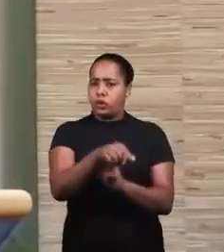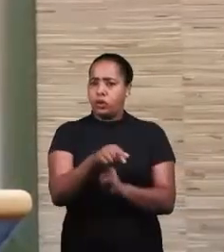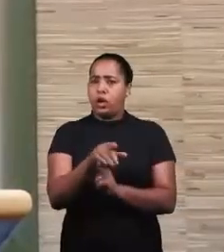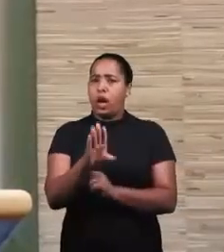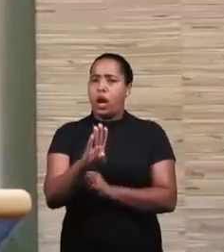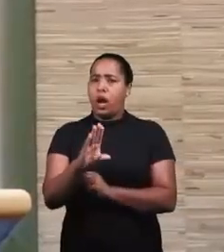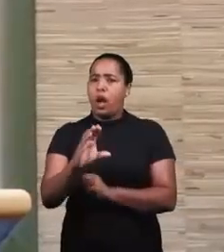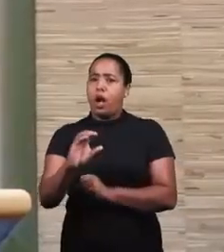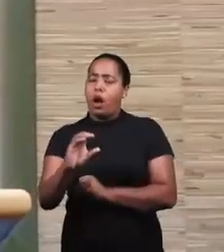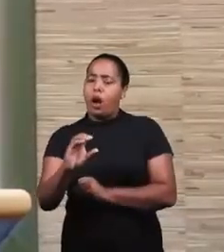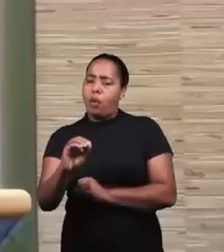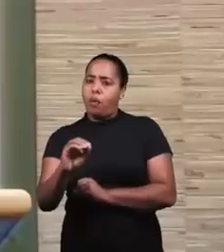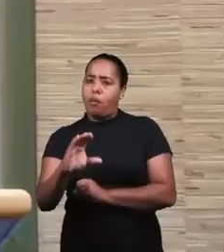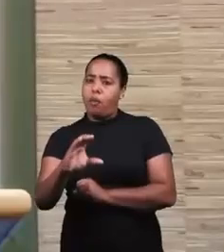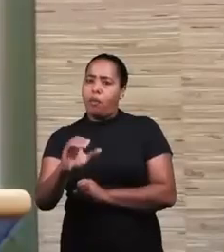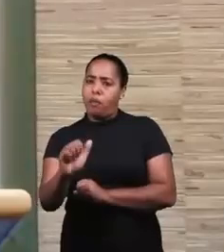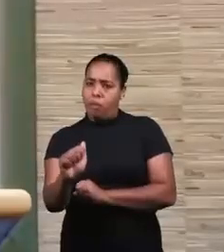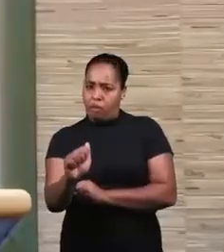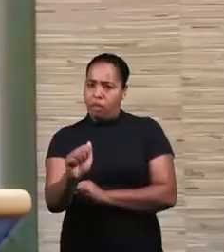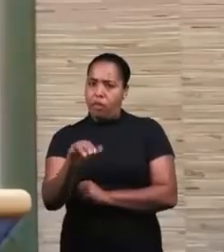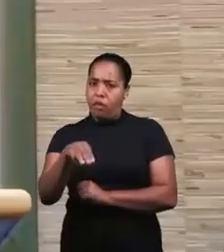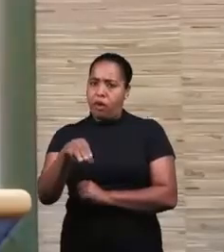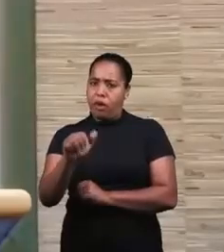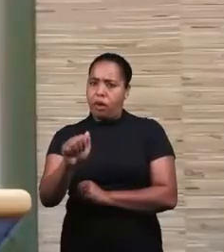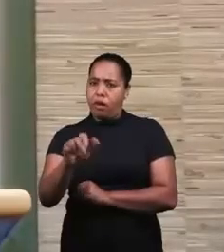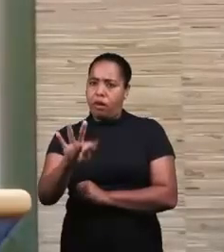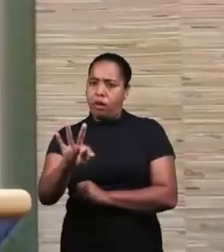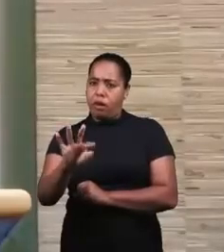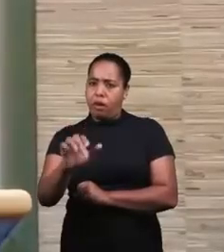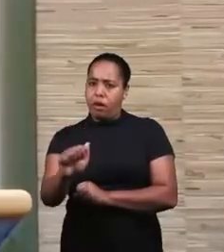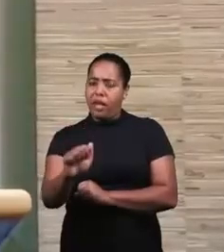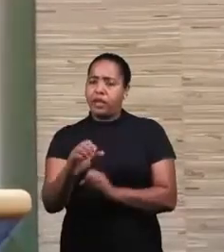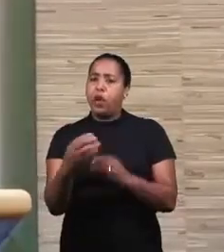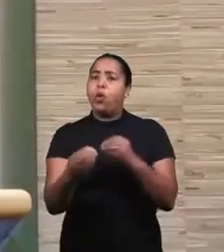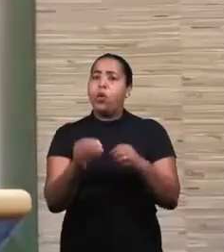community participating in the services through cell phones.